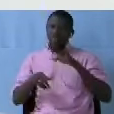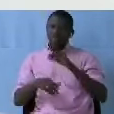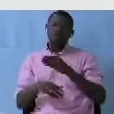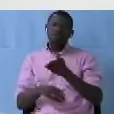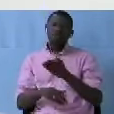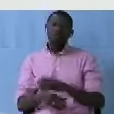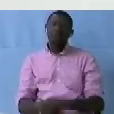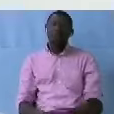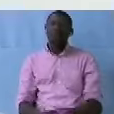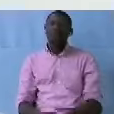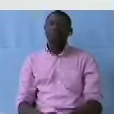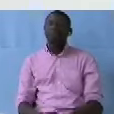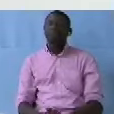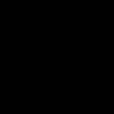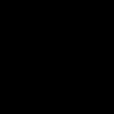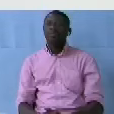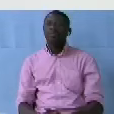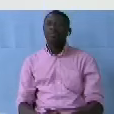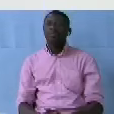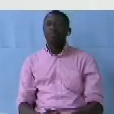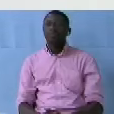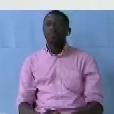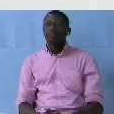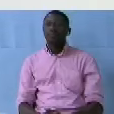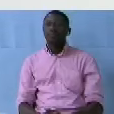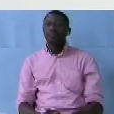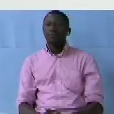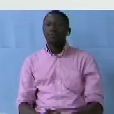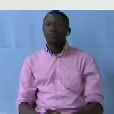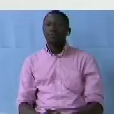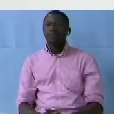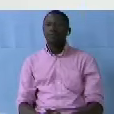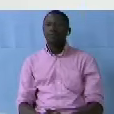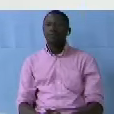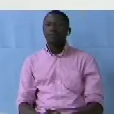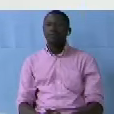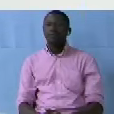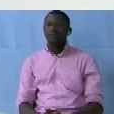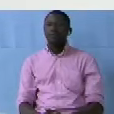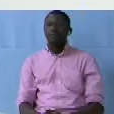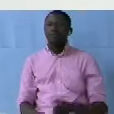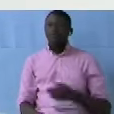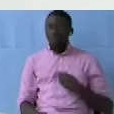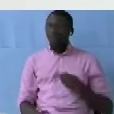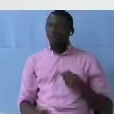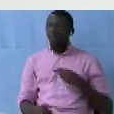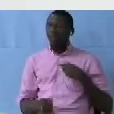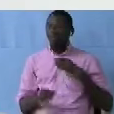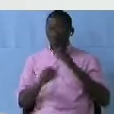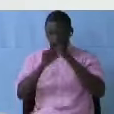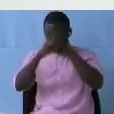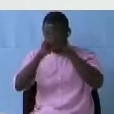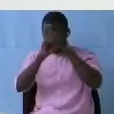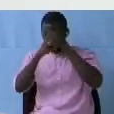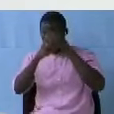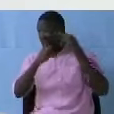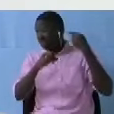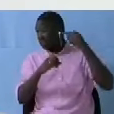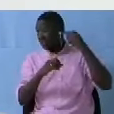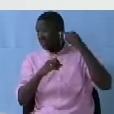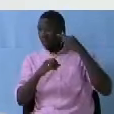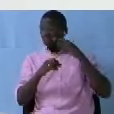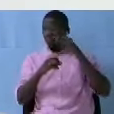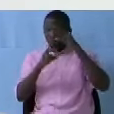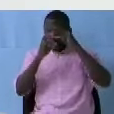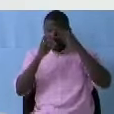nga wax ko ak mom ci kaddu. Is looking into the ears, verbal consent is fine. Benen bi tam hol